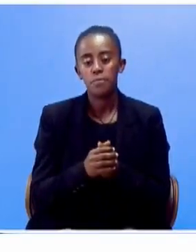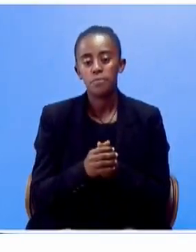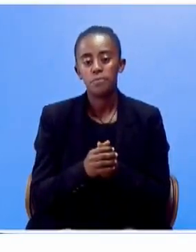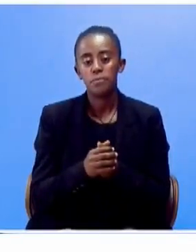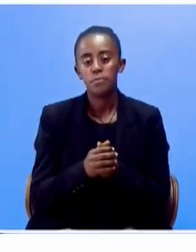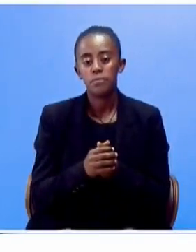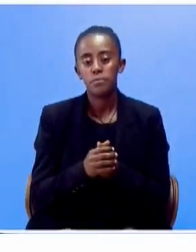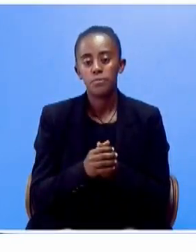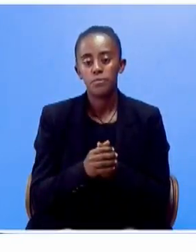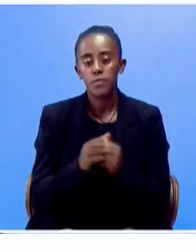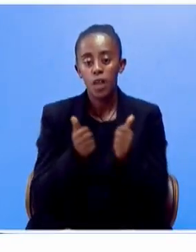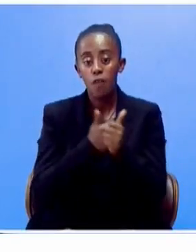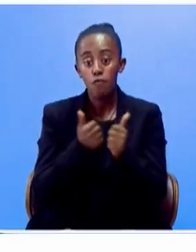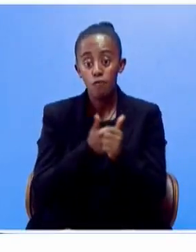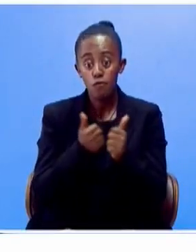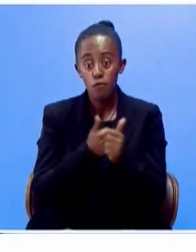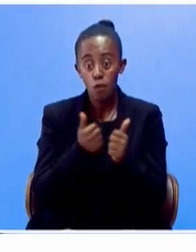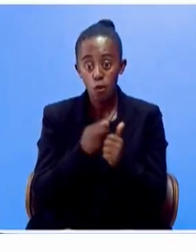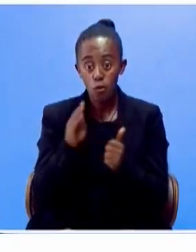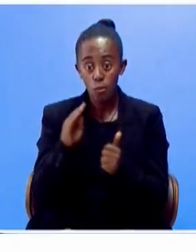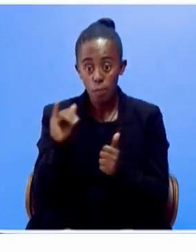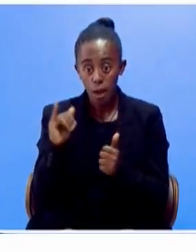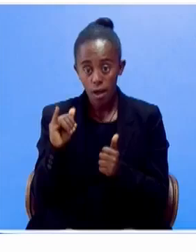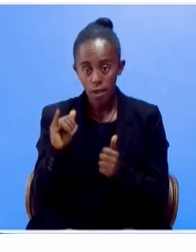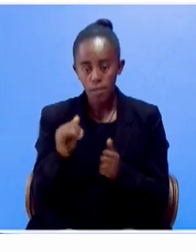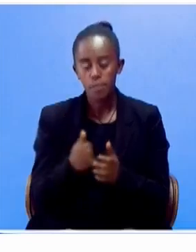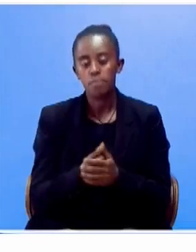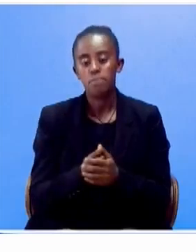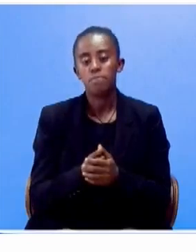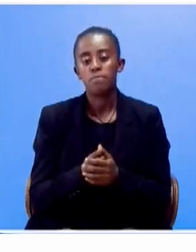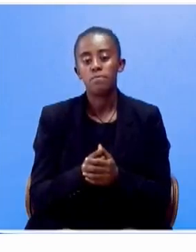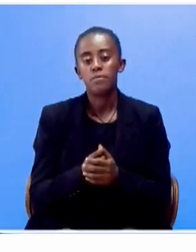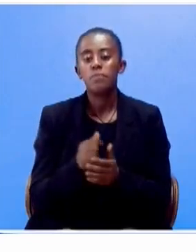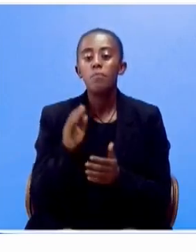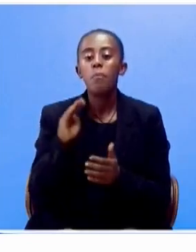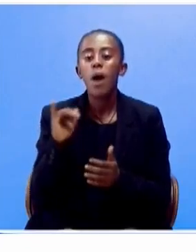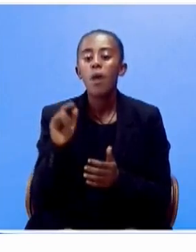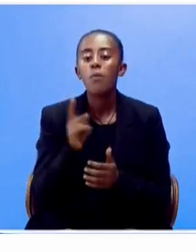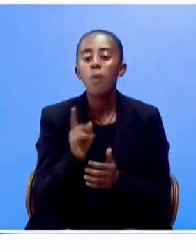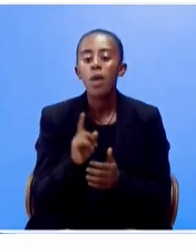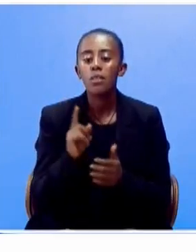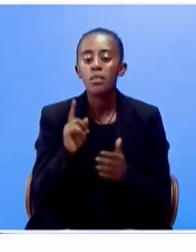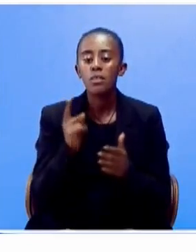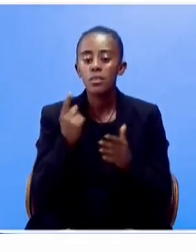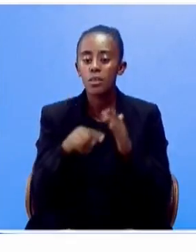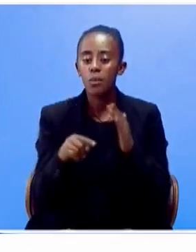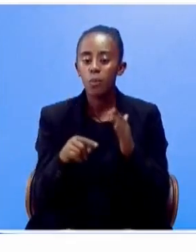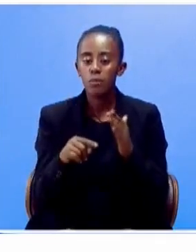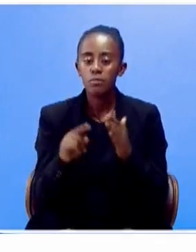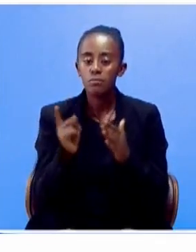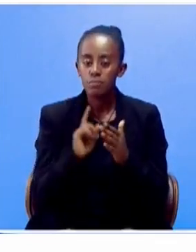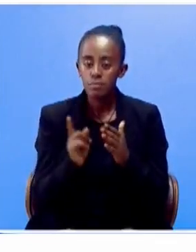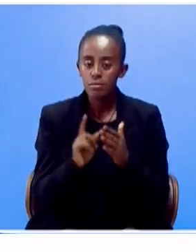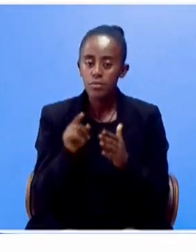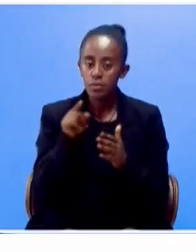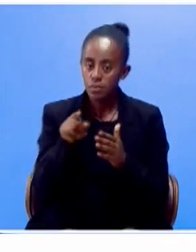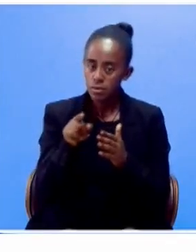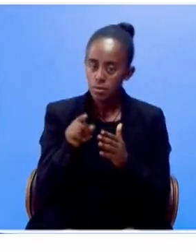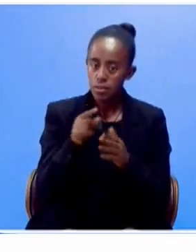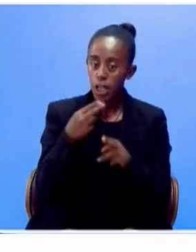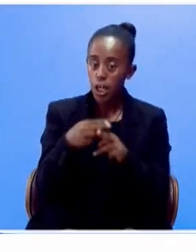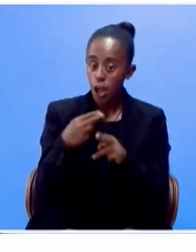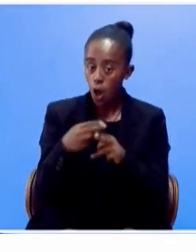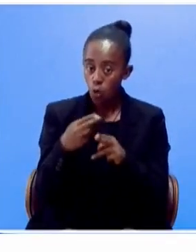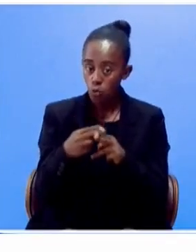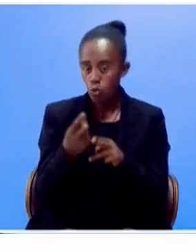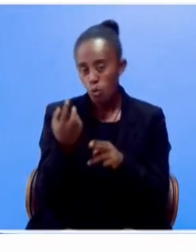it is followed by what? Yes, if you say a noun